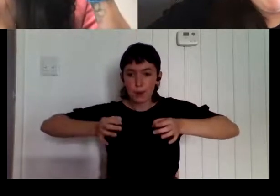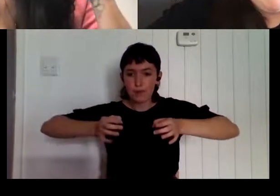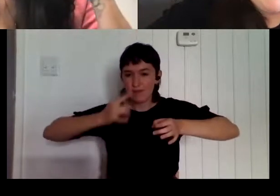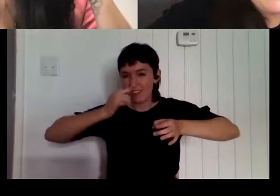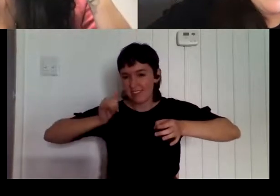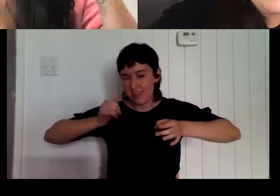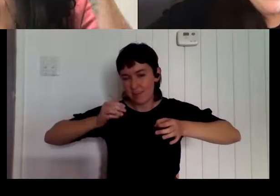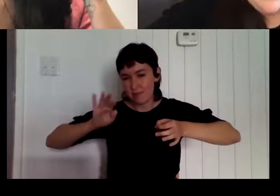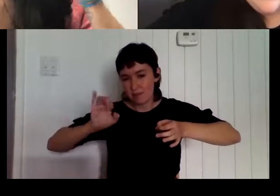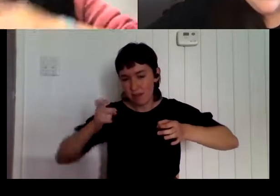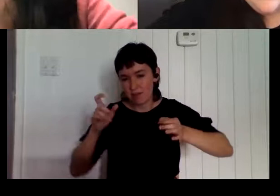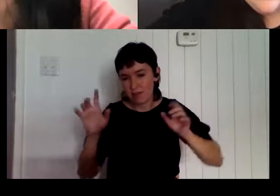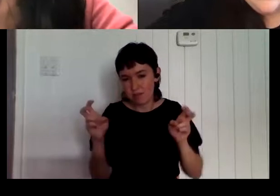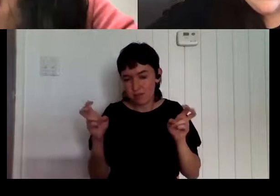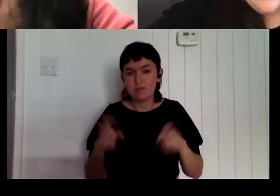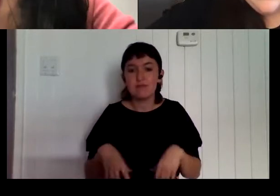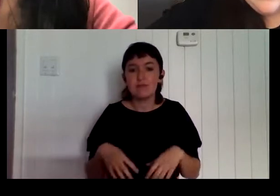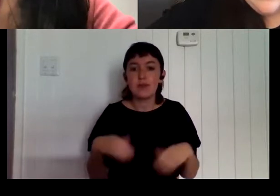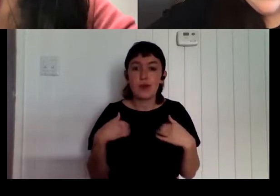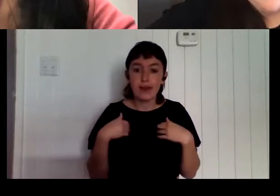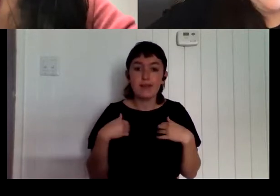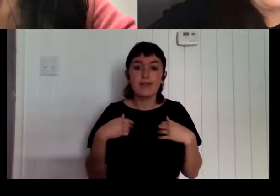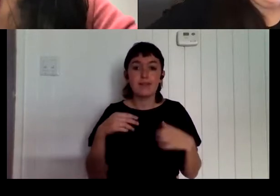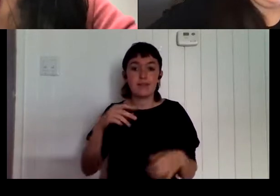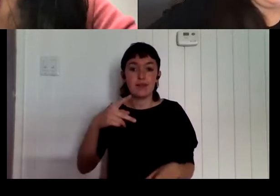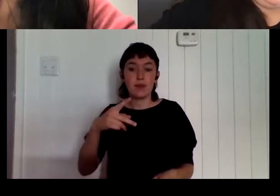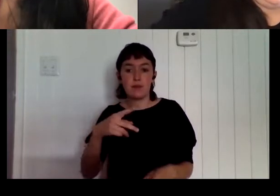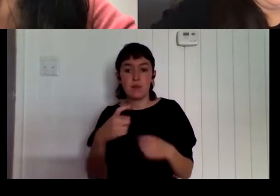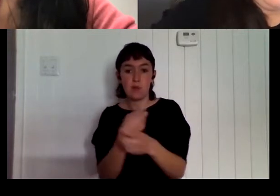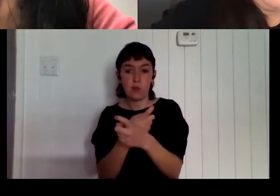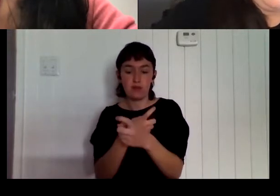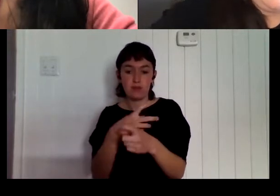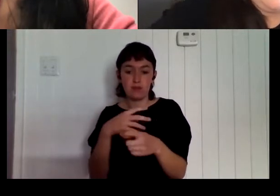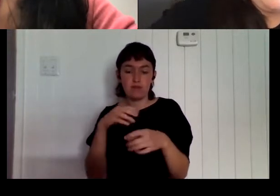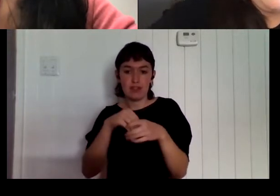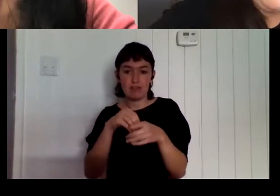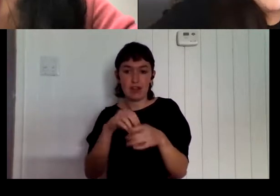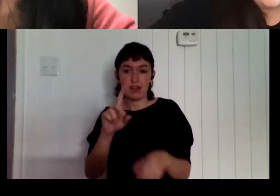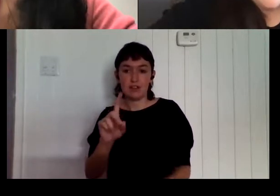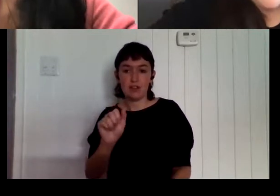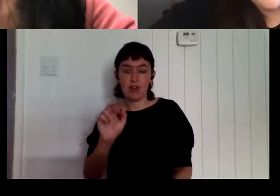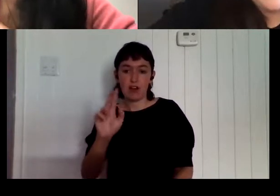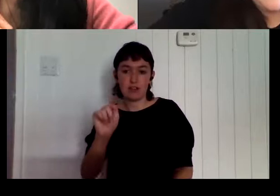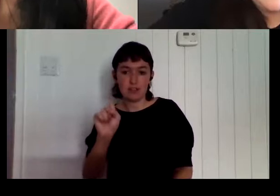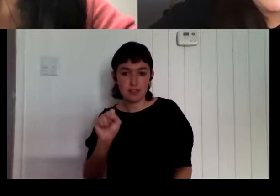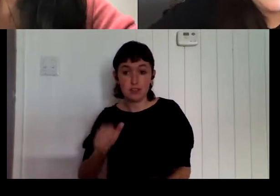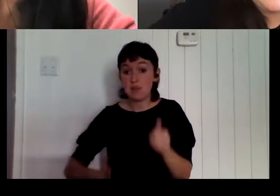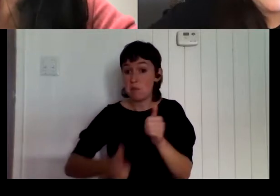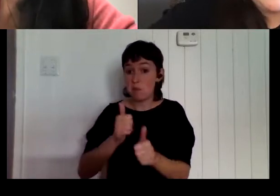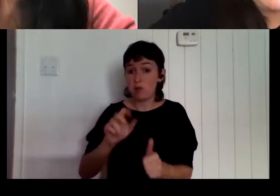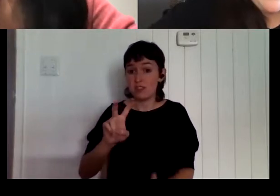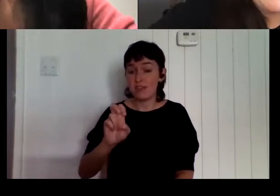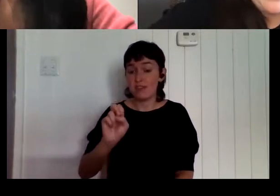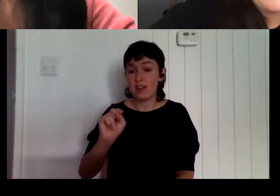on their darts. Um, and it's the most venomous marine animal. So yeah, it can have tentacles up to 10 feet